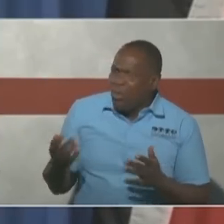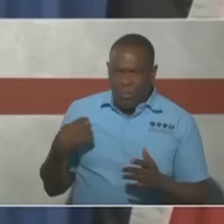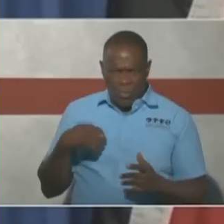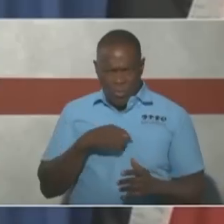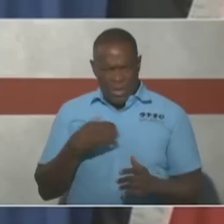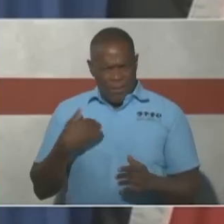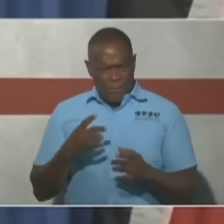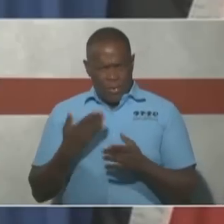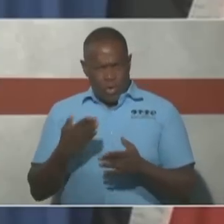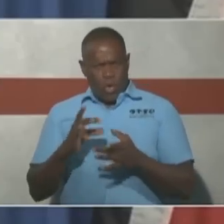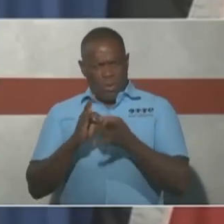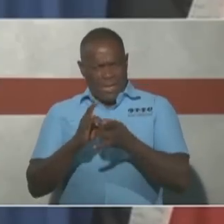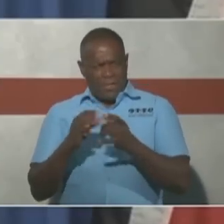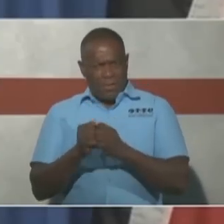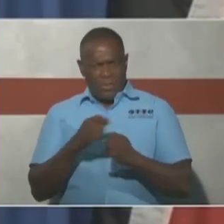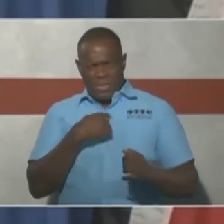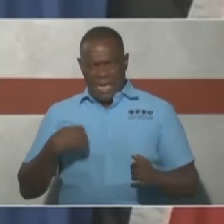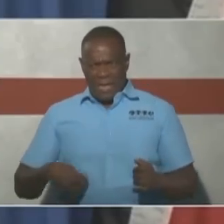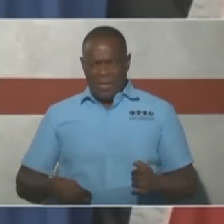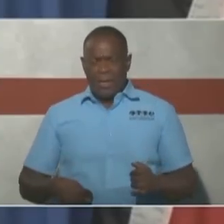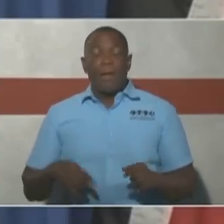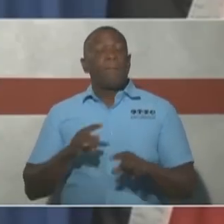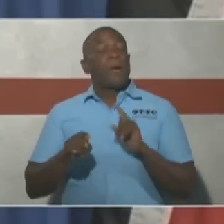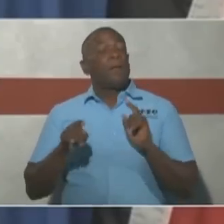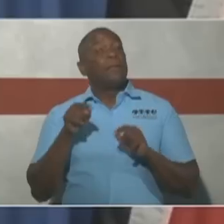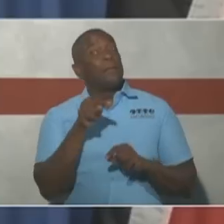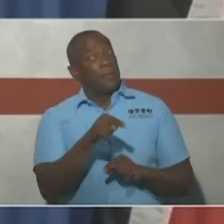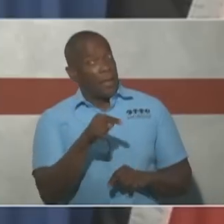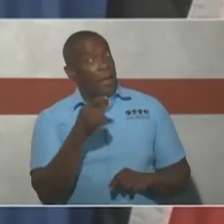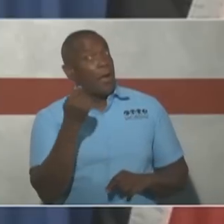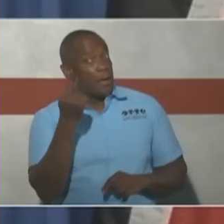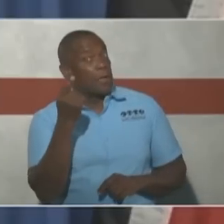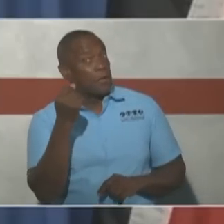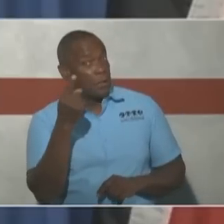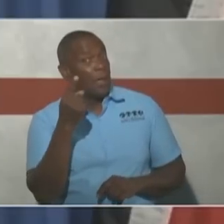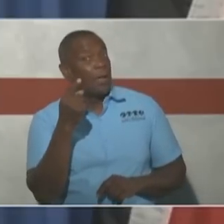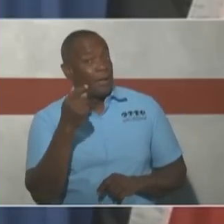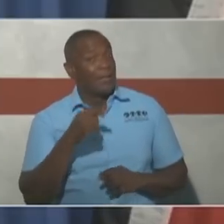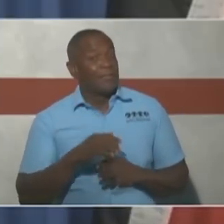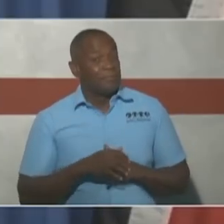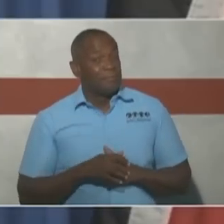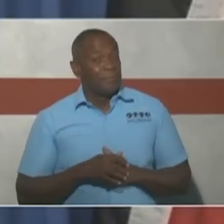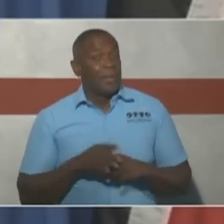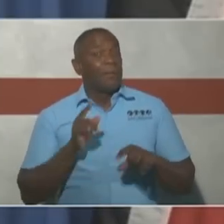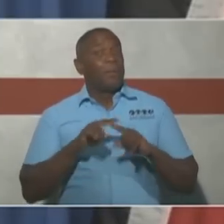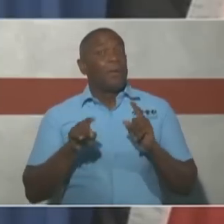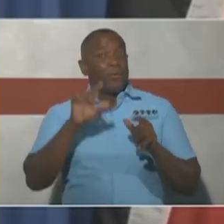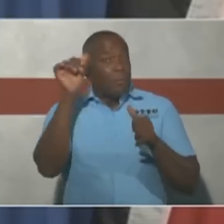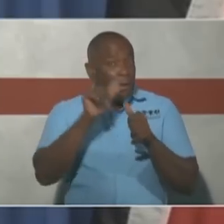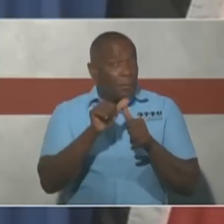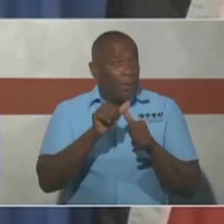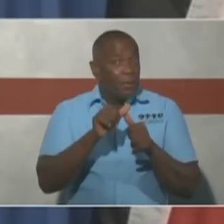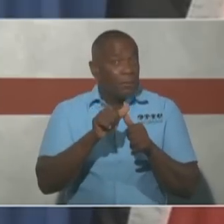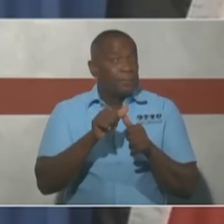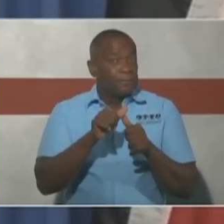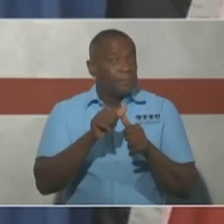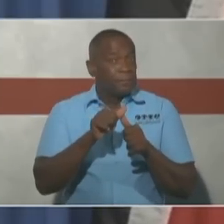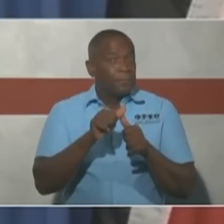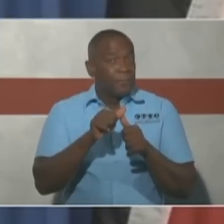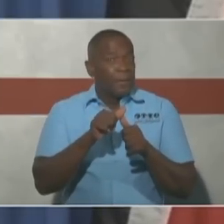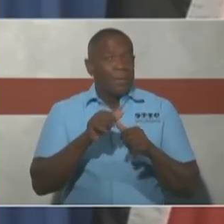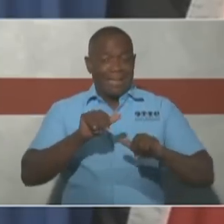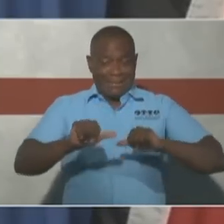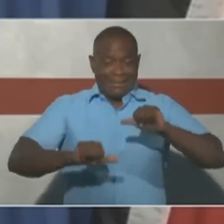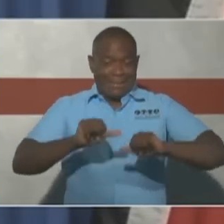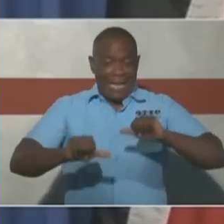first countries in the world to have placed restrictions on people coming from China. As a matter of fact, when we did it, the